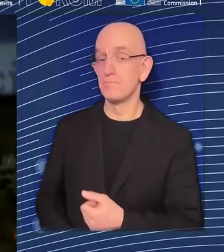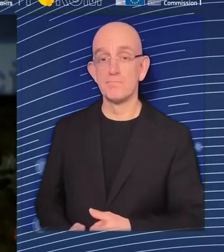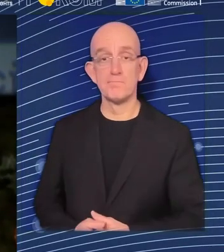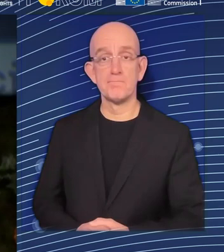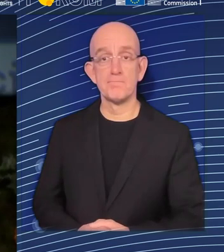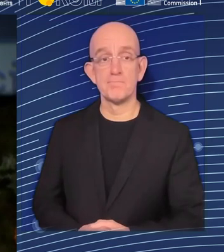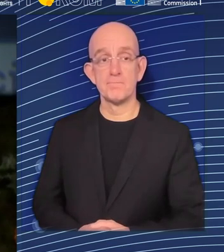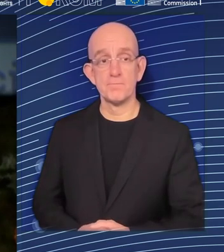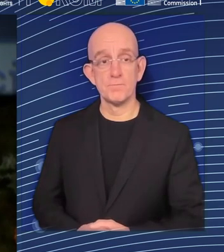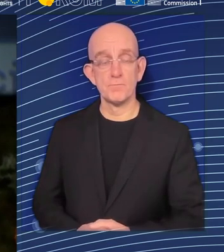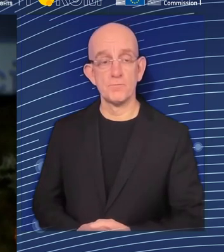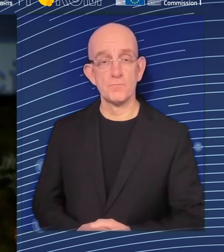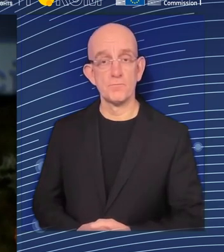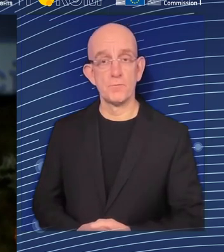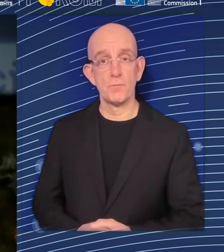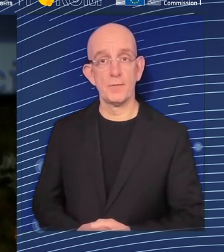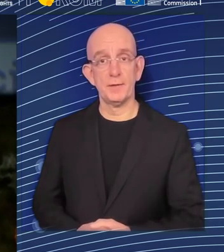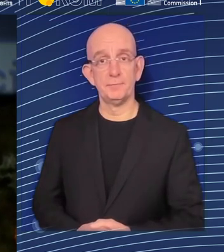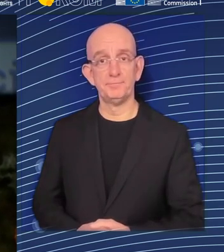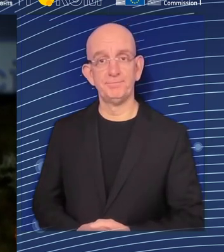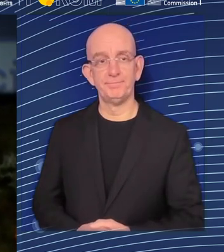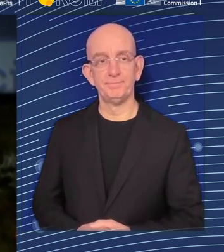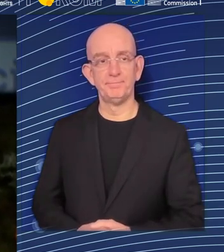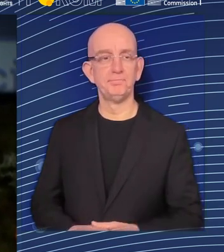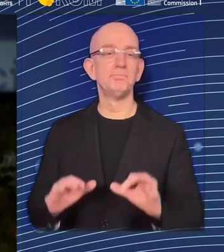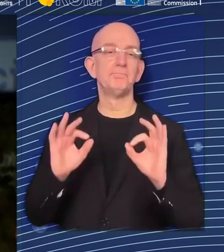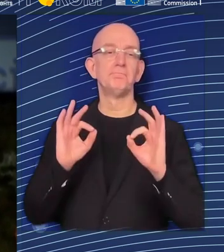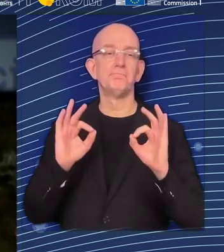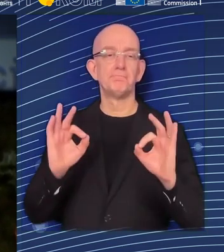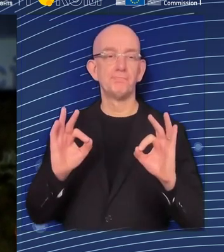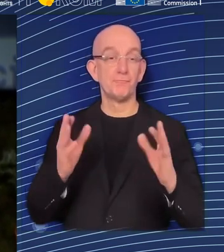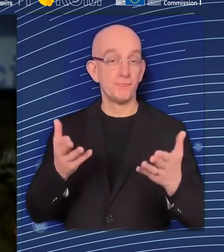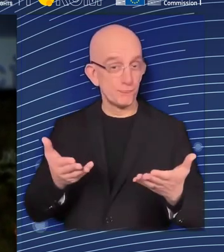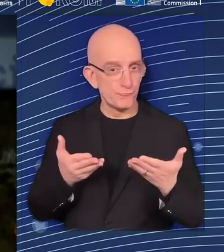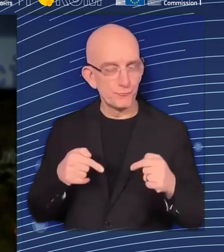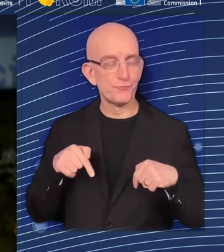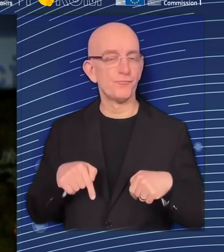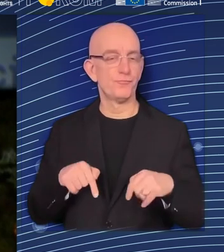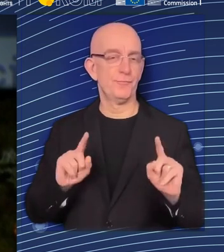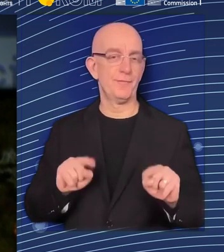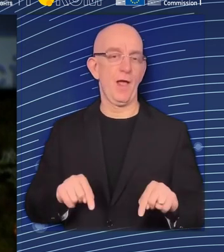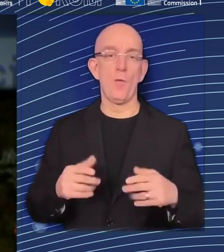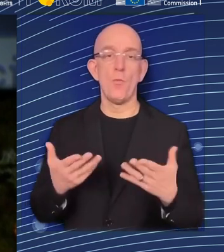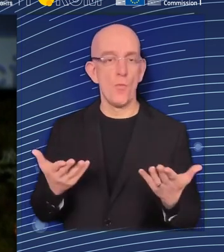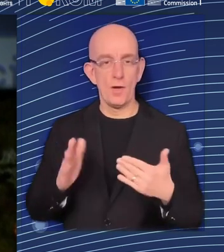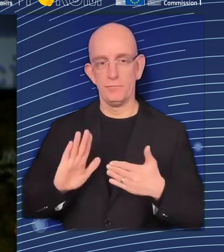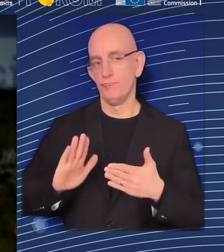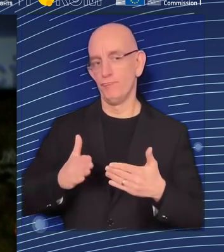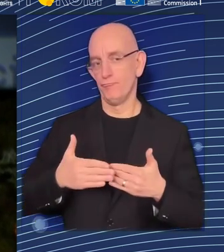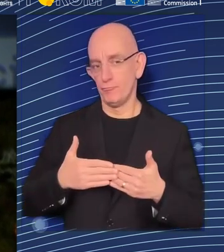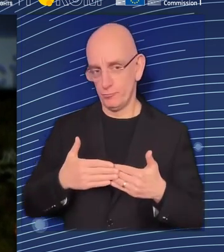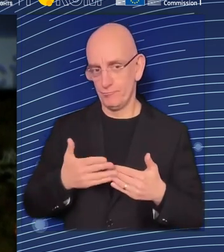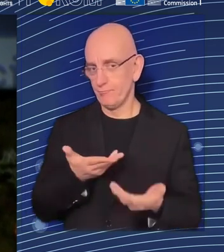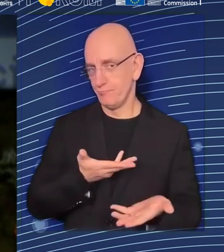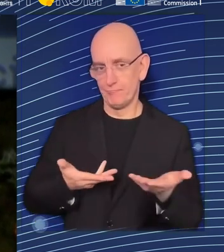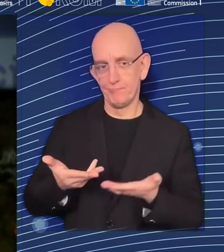Welcome to the closing session of our forum. And since it's Friday afternoon, I'll not elaborate on the excellent